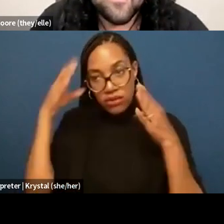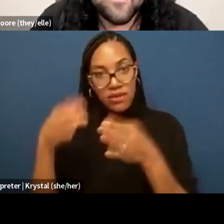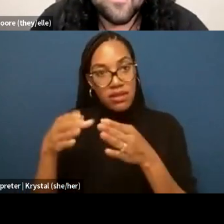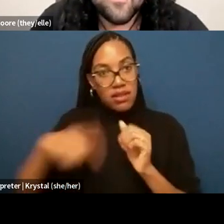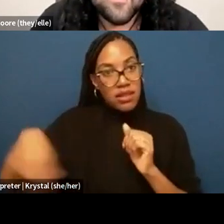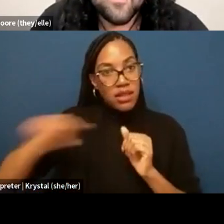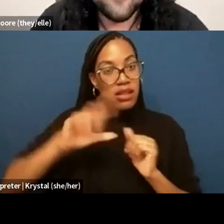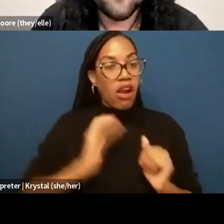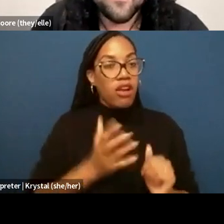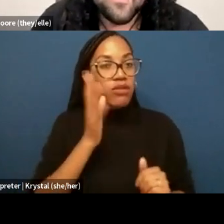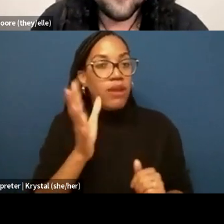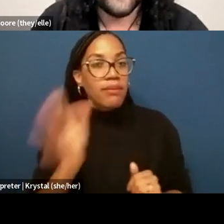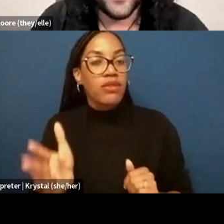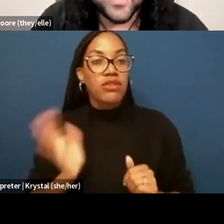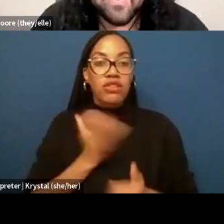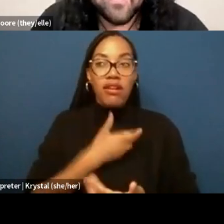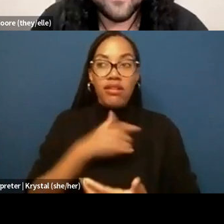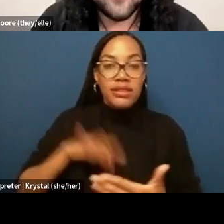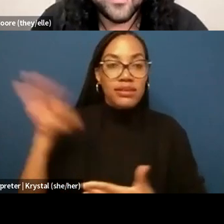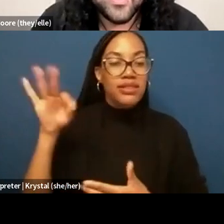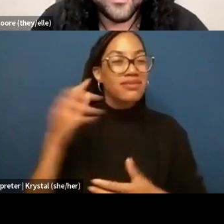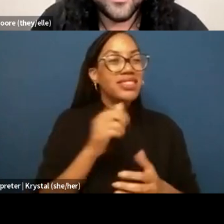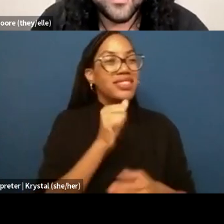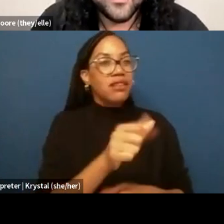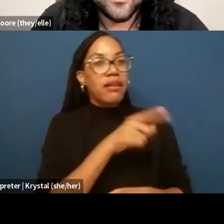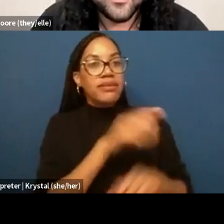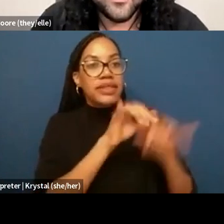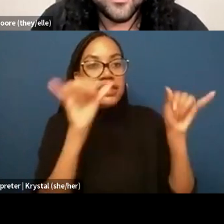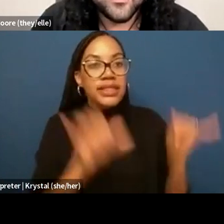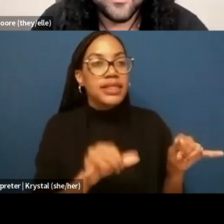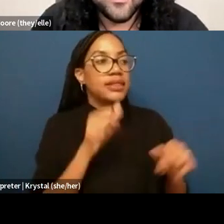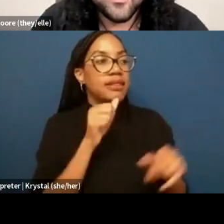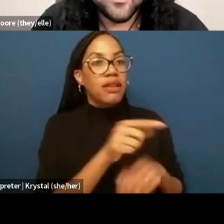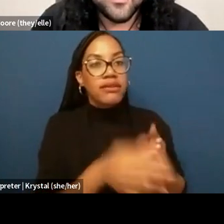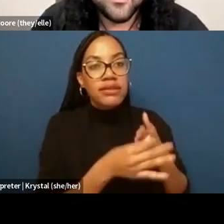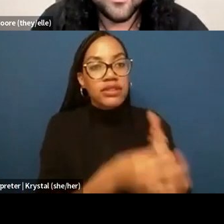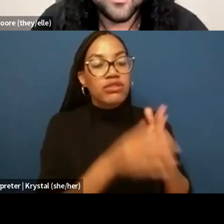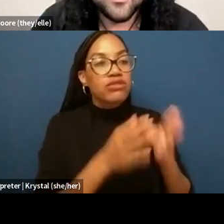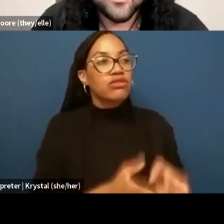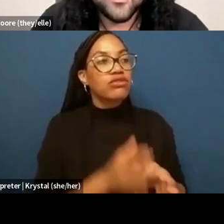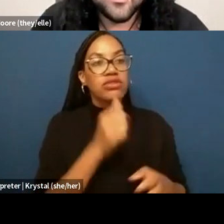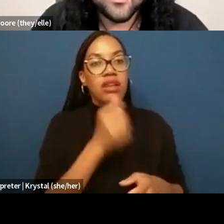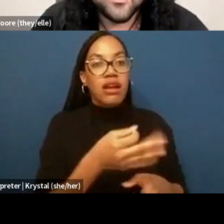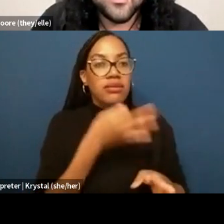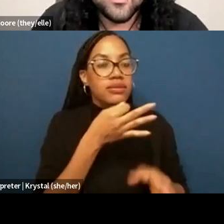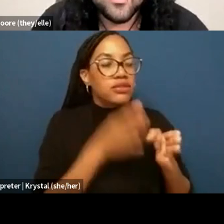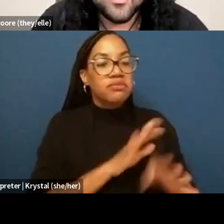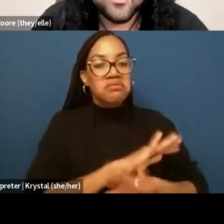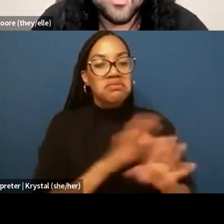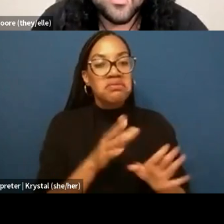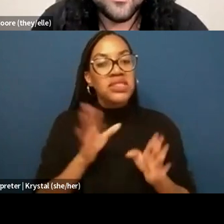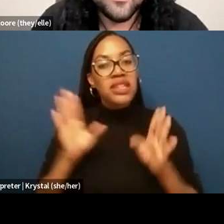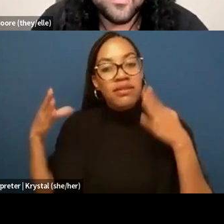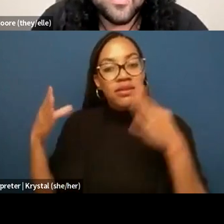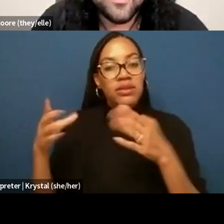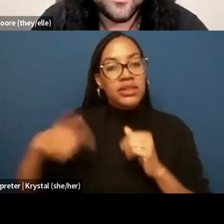the spirits, if we want to invoke that language in the English language, although we have all sorts of other vocabulary to speak to what it